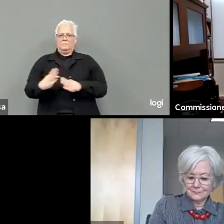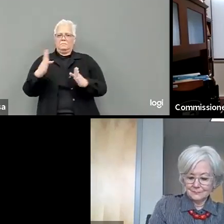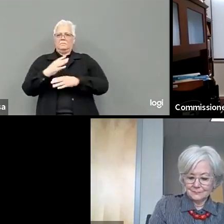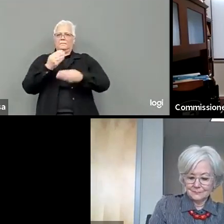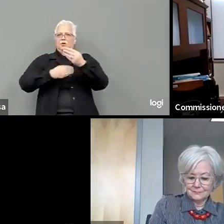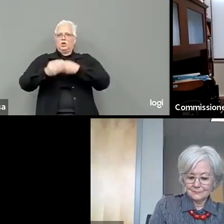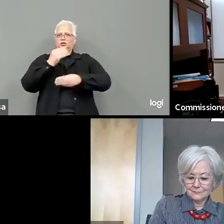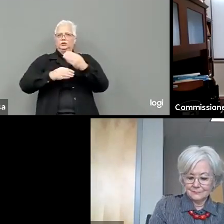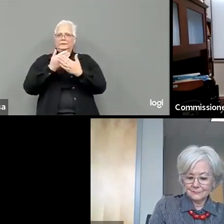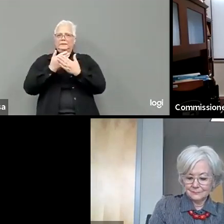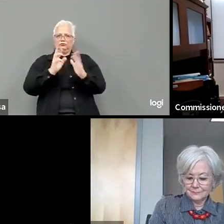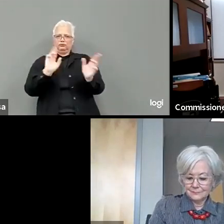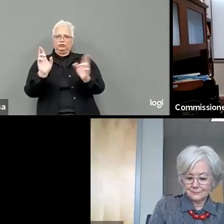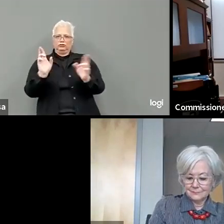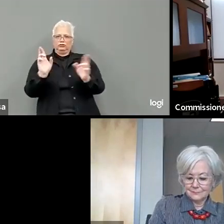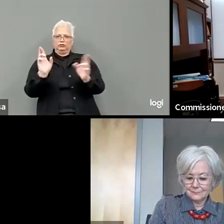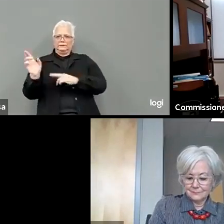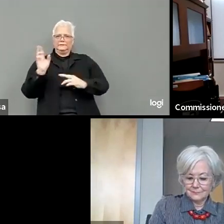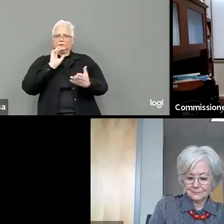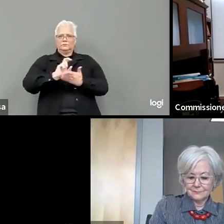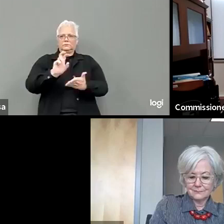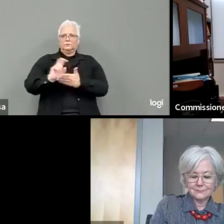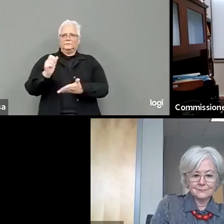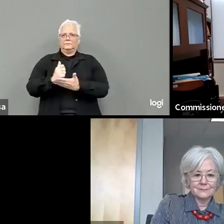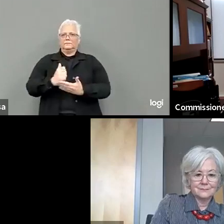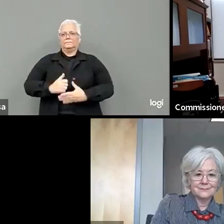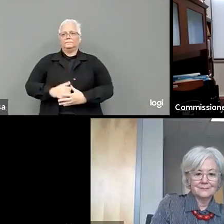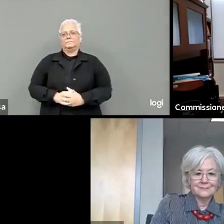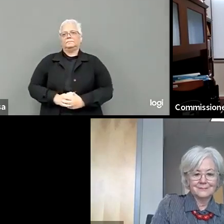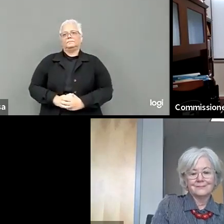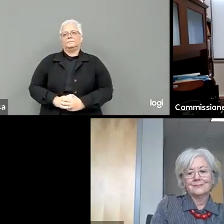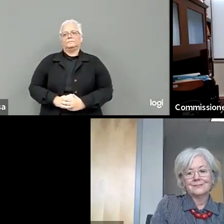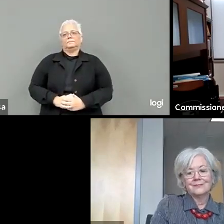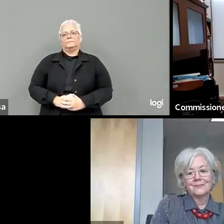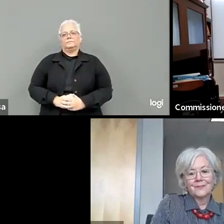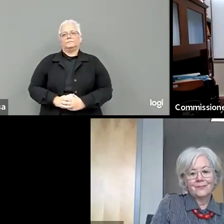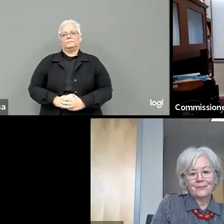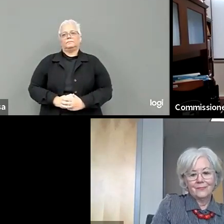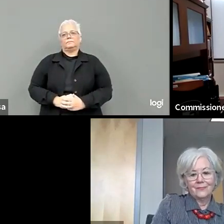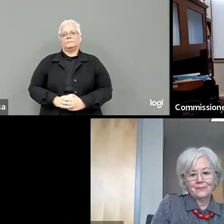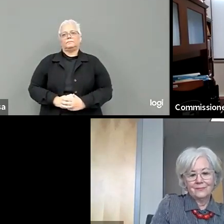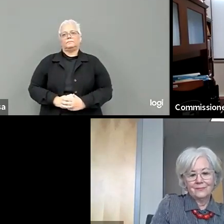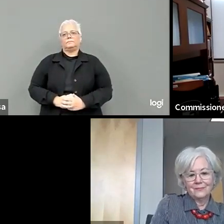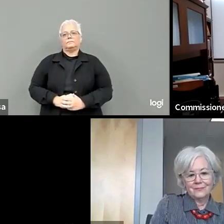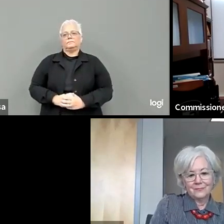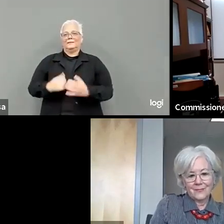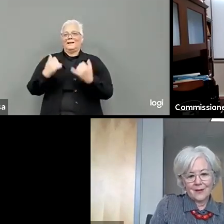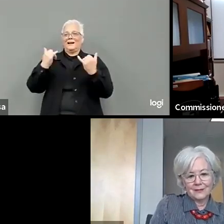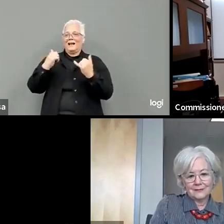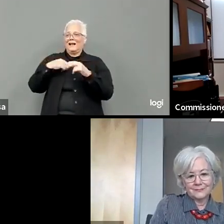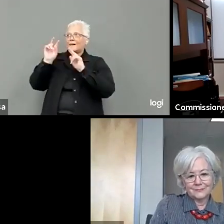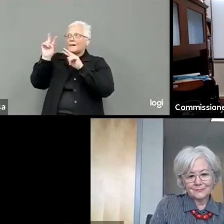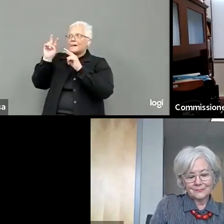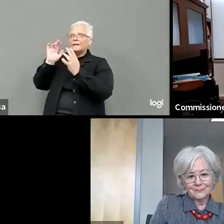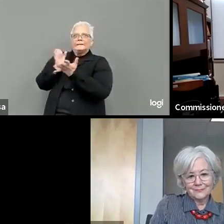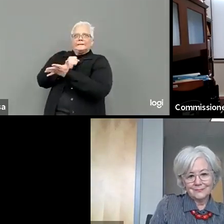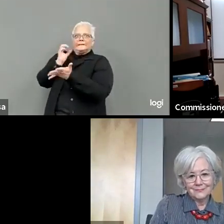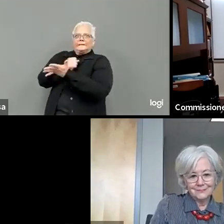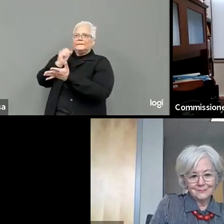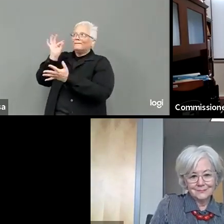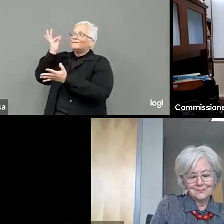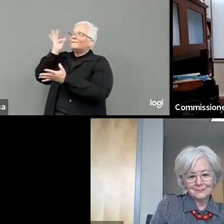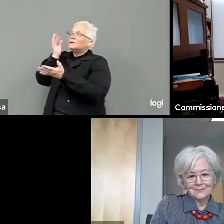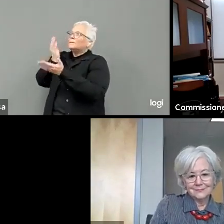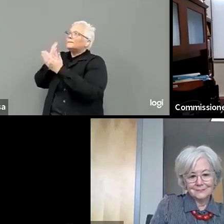resources that could help to fill that gap would, of course, be useful. By the way, the things that are driving that